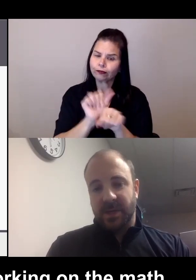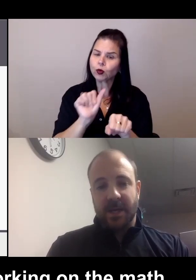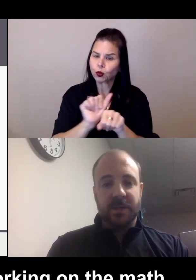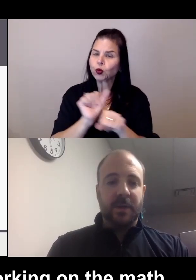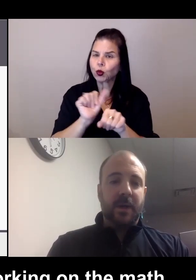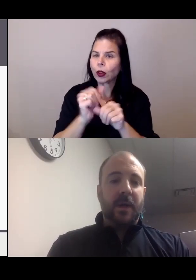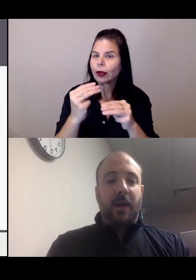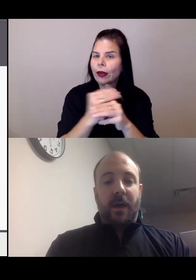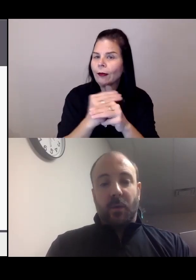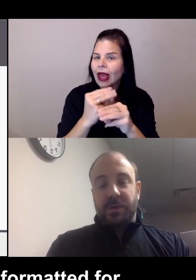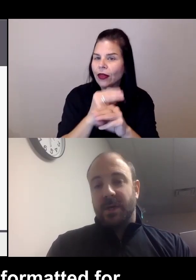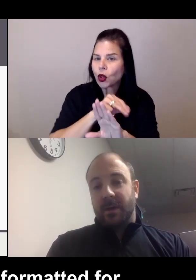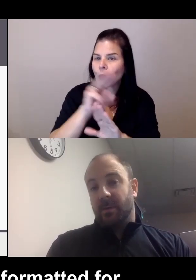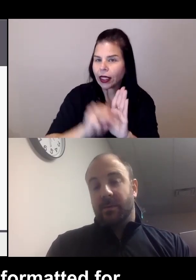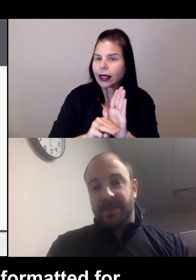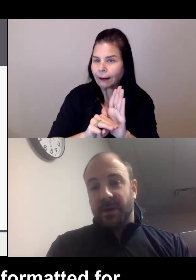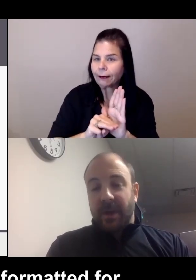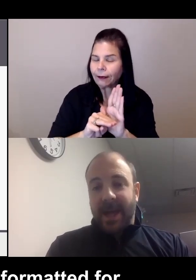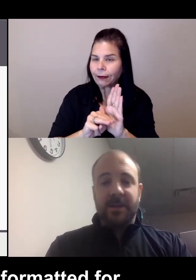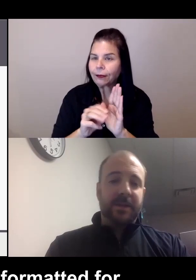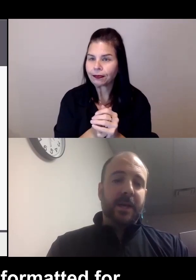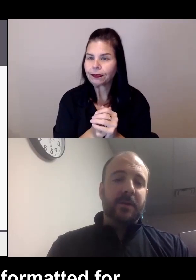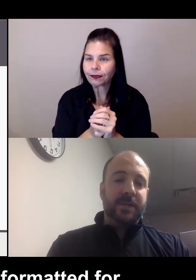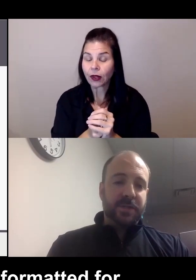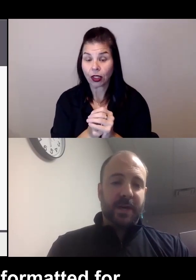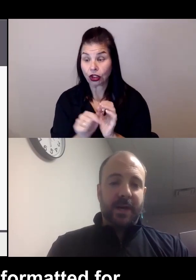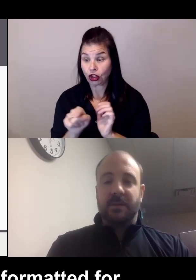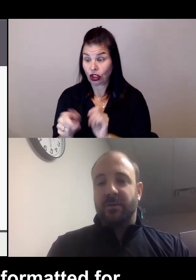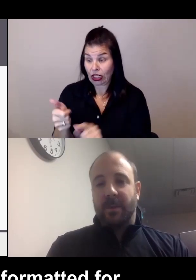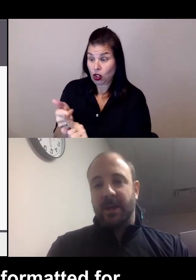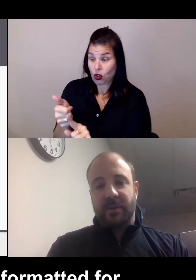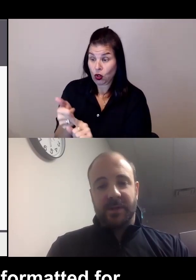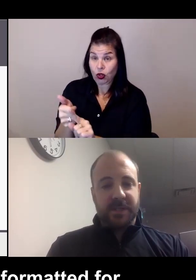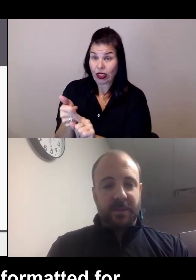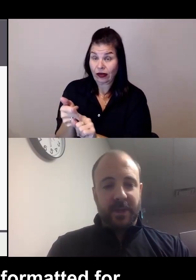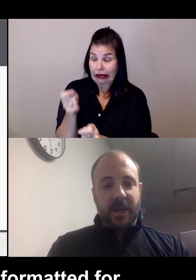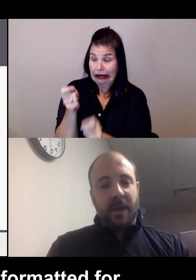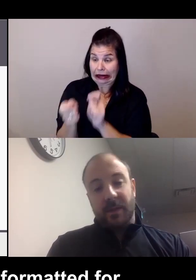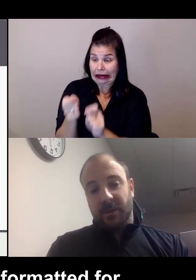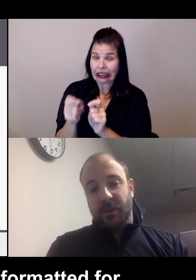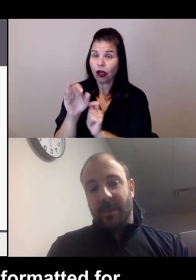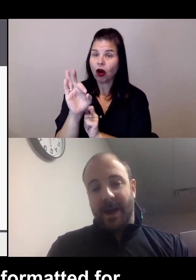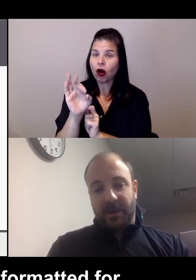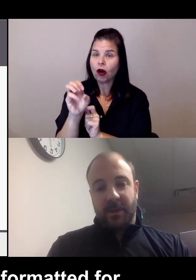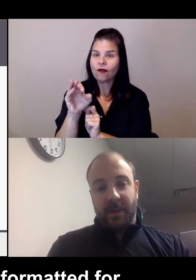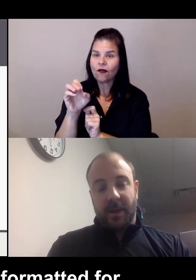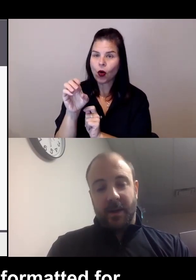Continuing Education. She single-handedly digitized and formatted for accessibility the